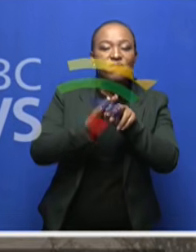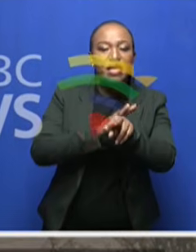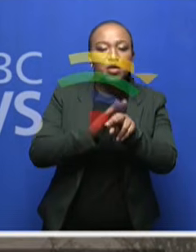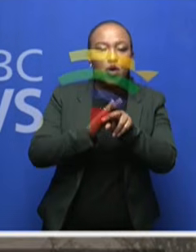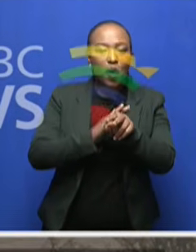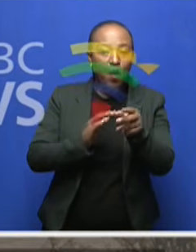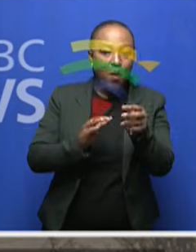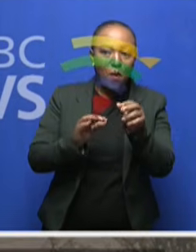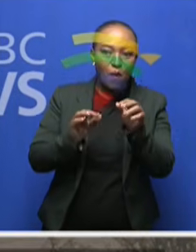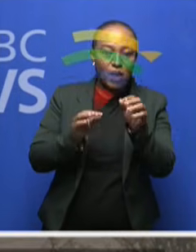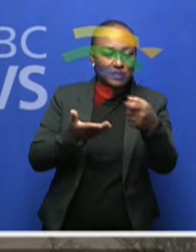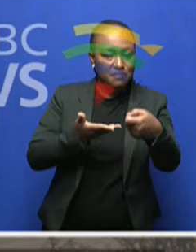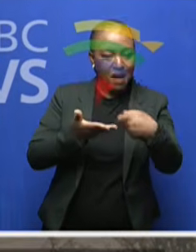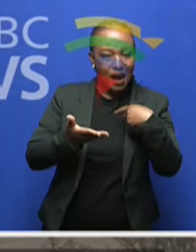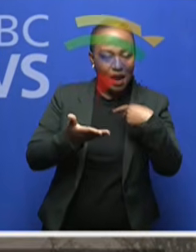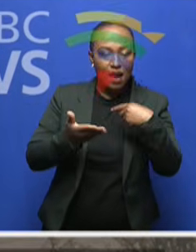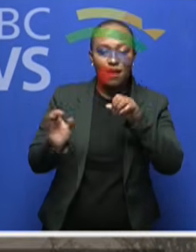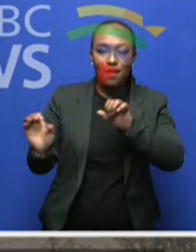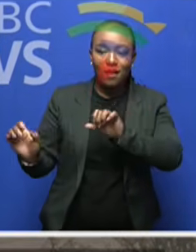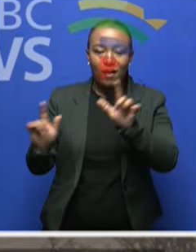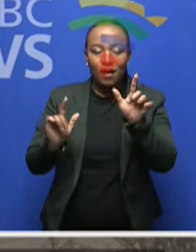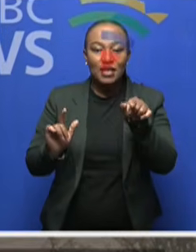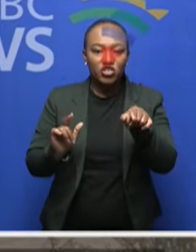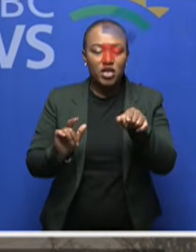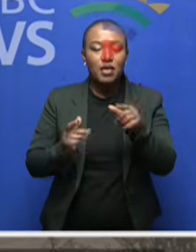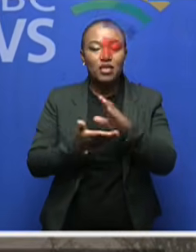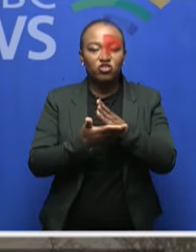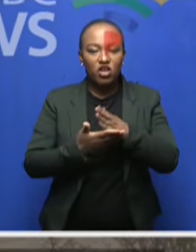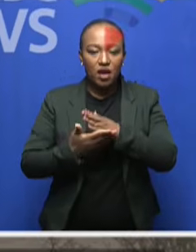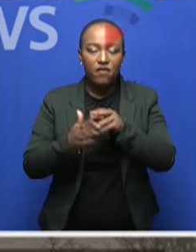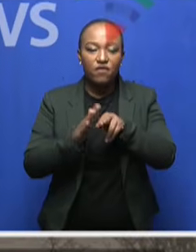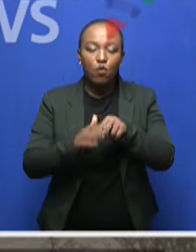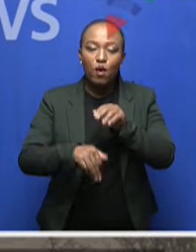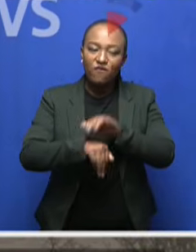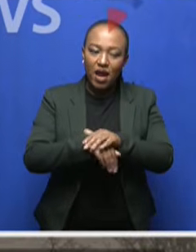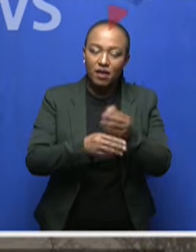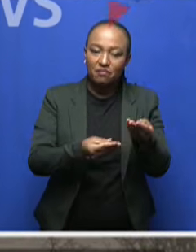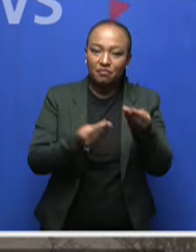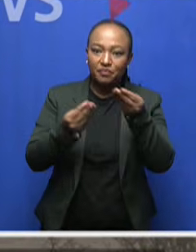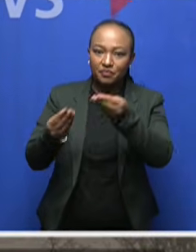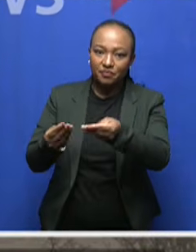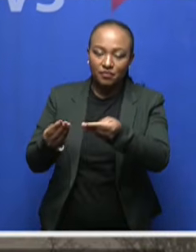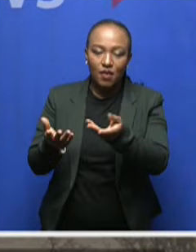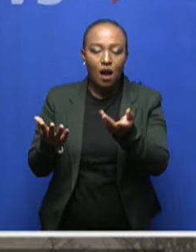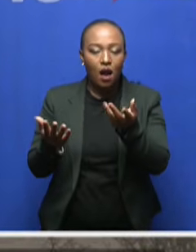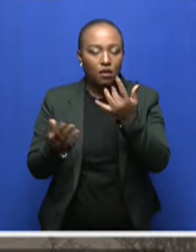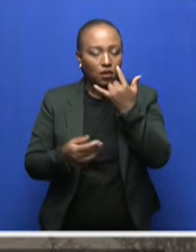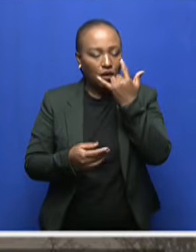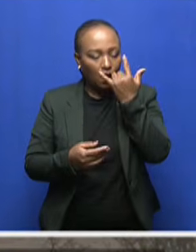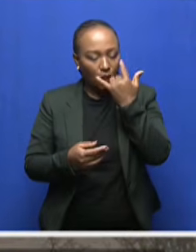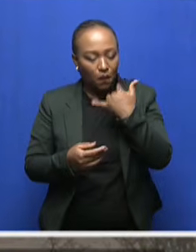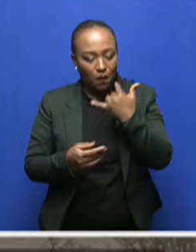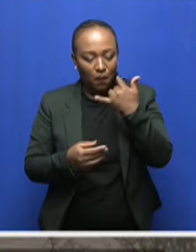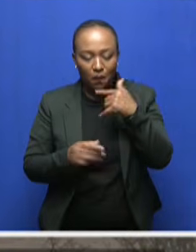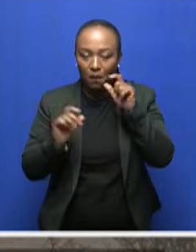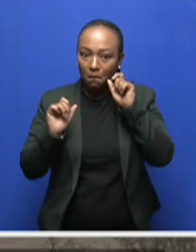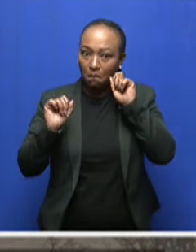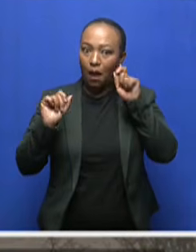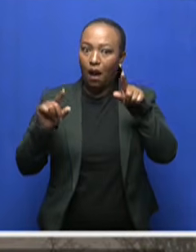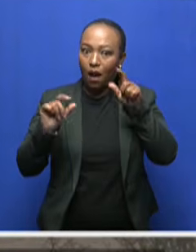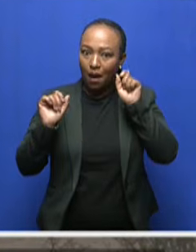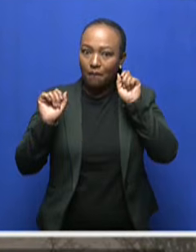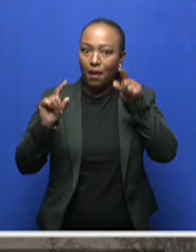our client reactions came from. Is that she shared that video, she was gifting a friend, and she was just in tears, and